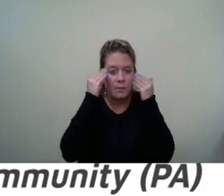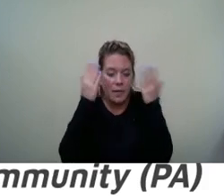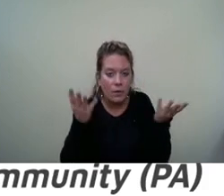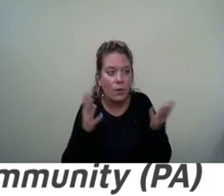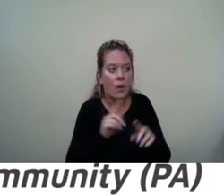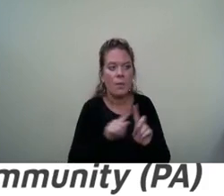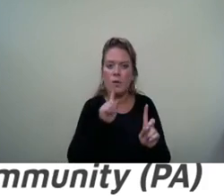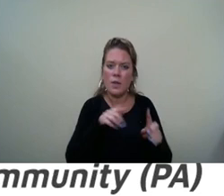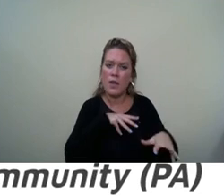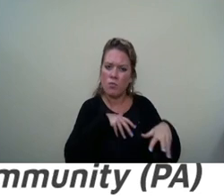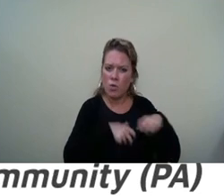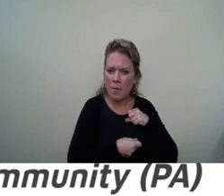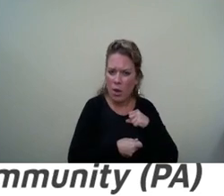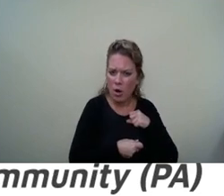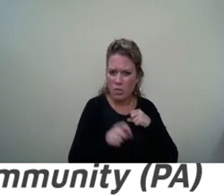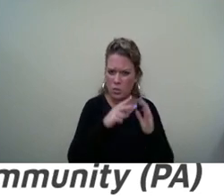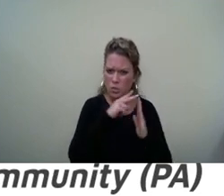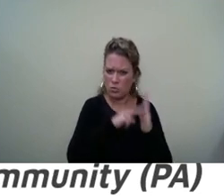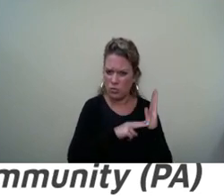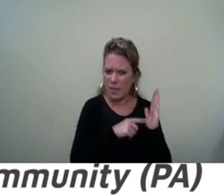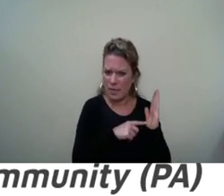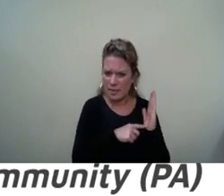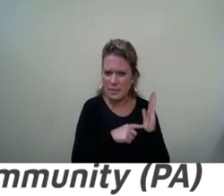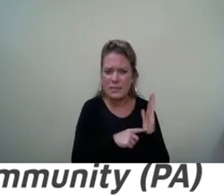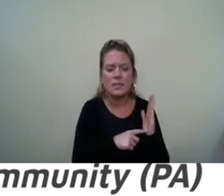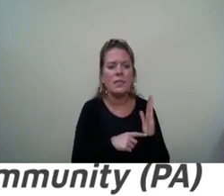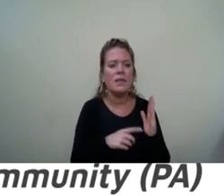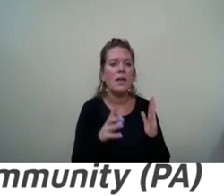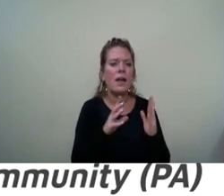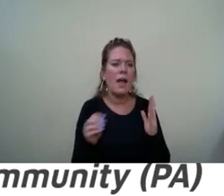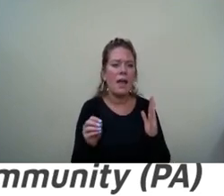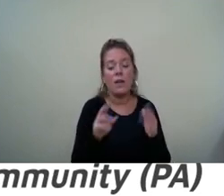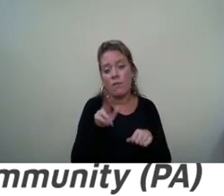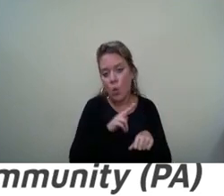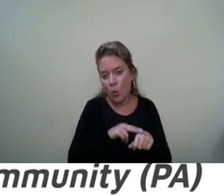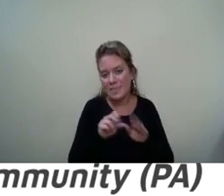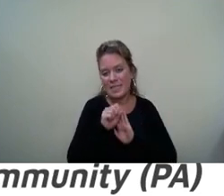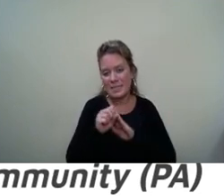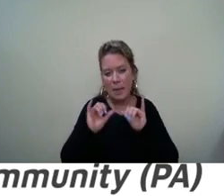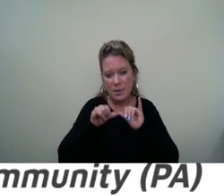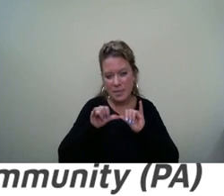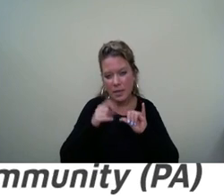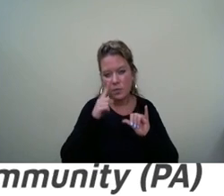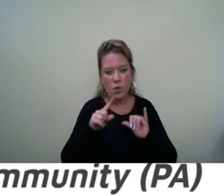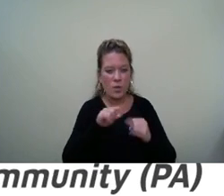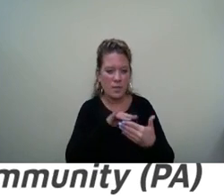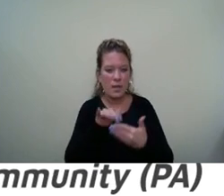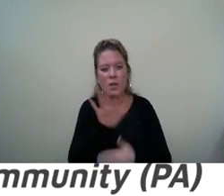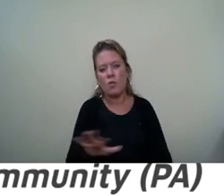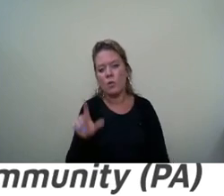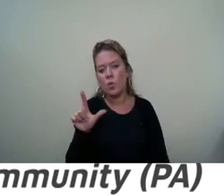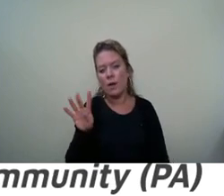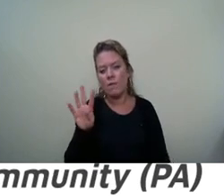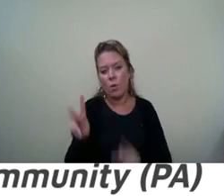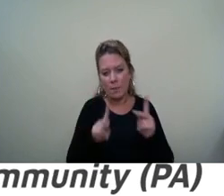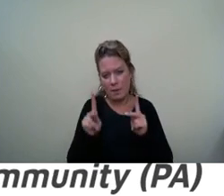really broke my heart to read this. And of course, the sample size for this study was around 24 people.